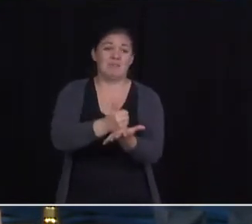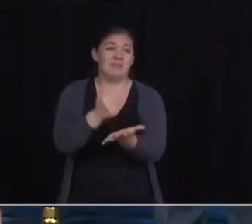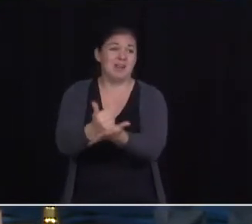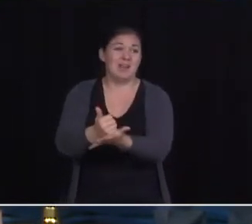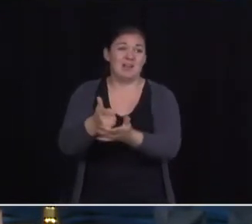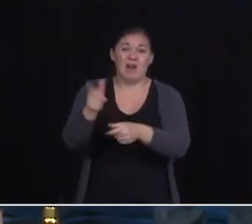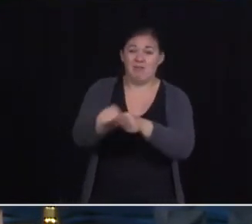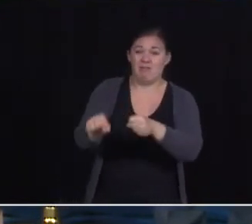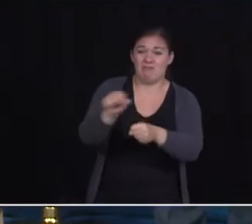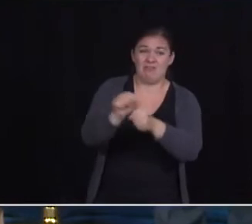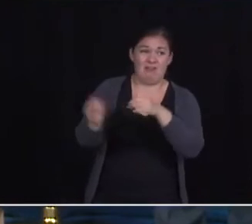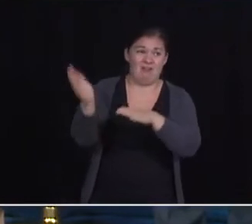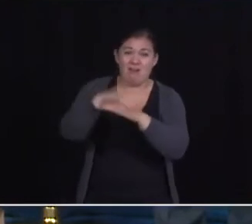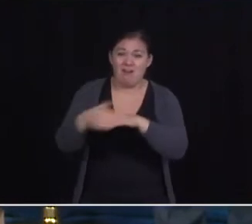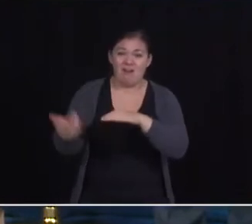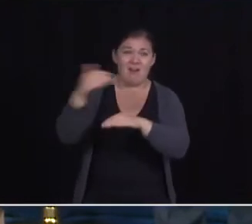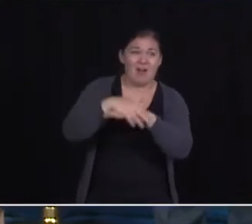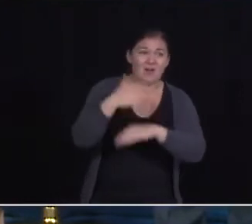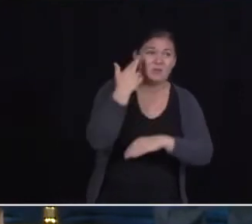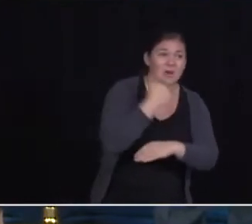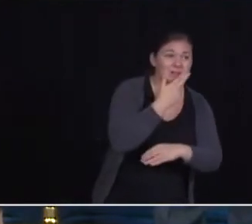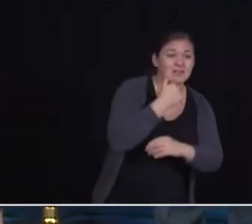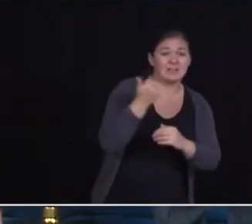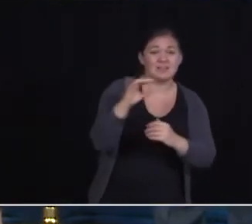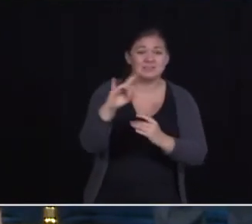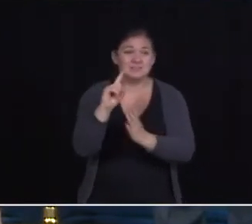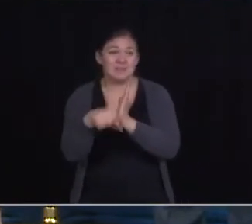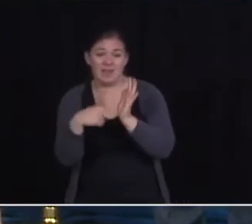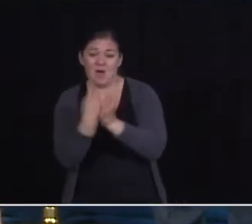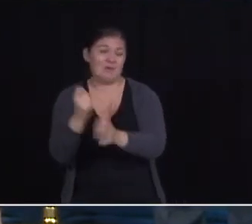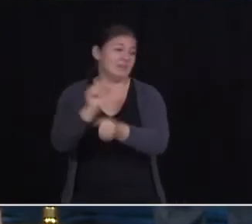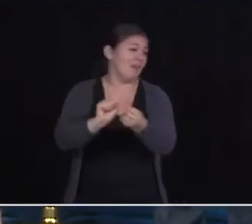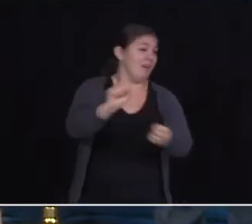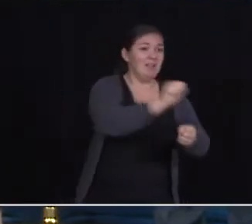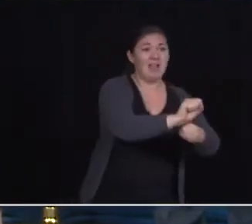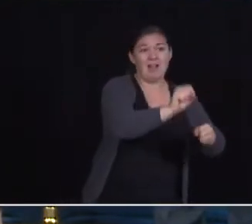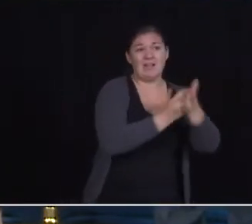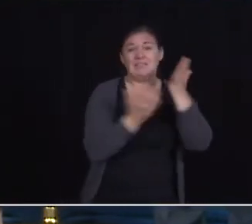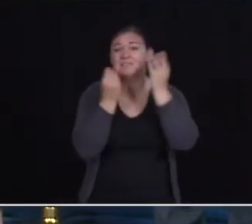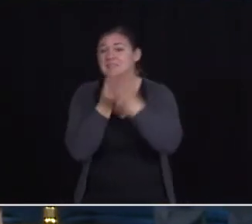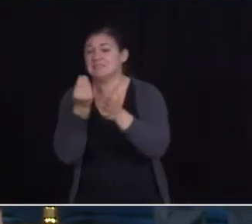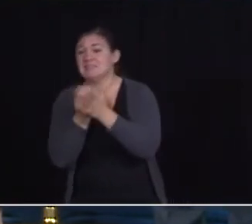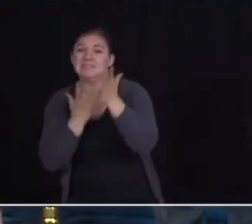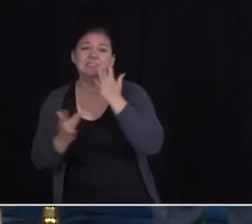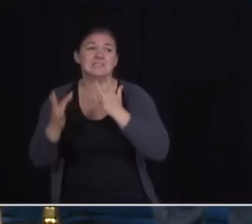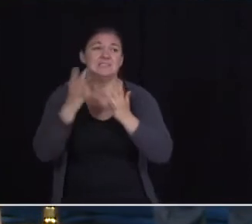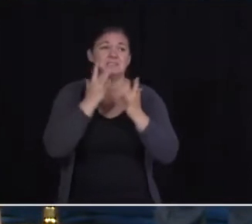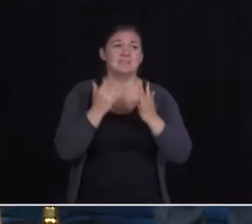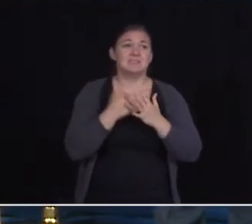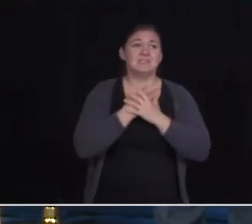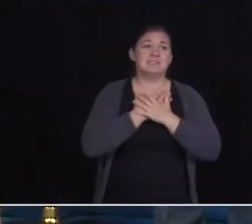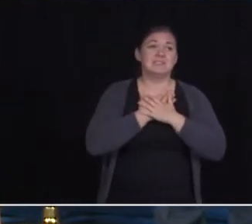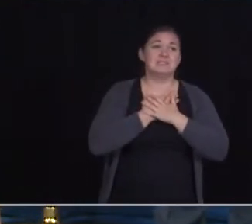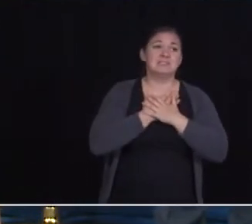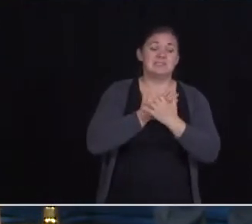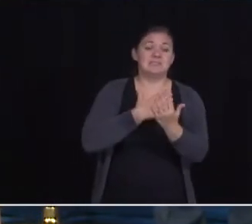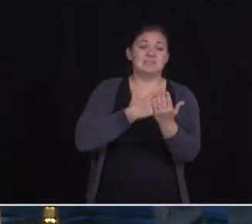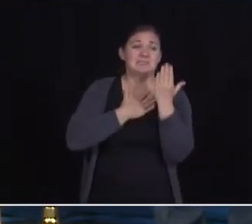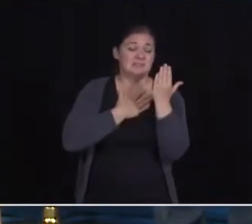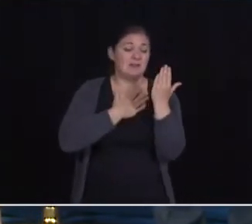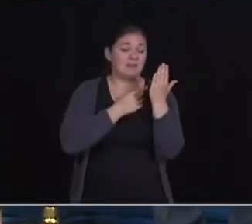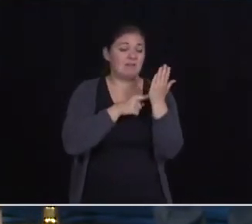18 hours, and they're holding on, and then I get this news, and I'm the guy that has to make the decision. Talk about weighing on